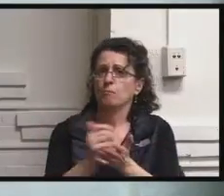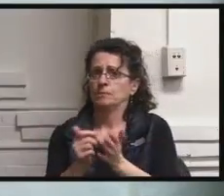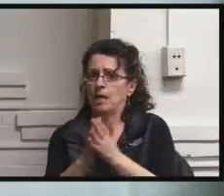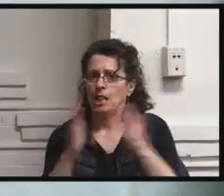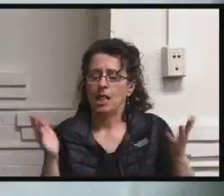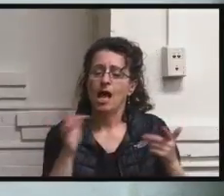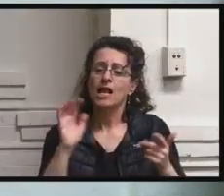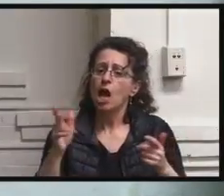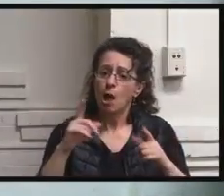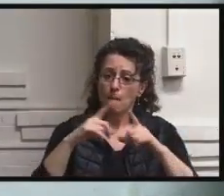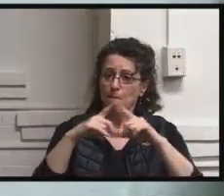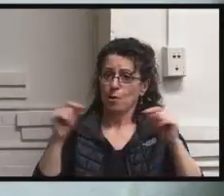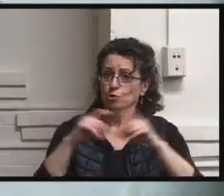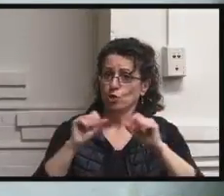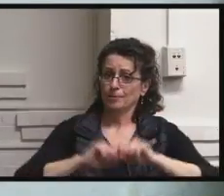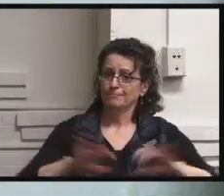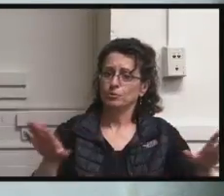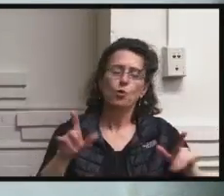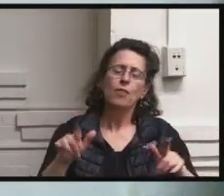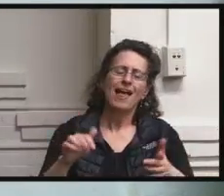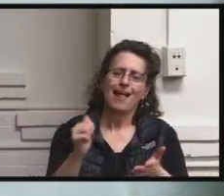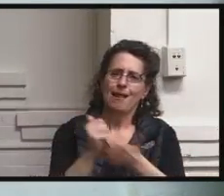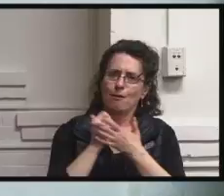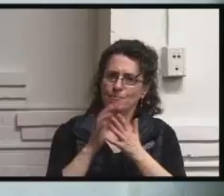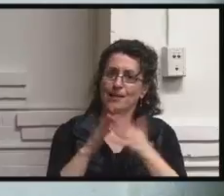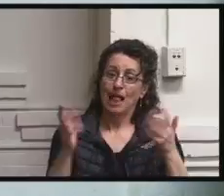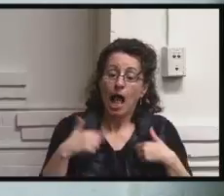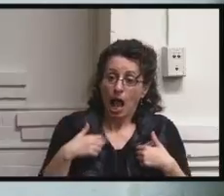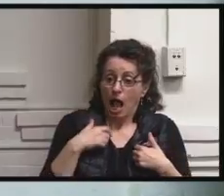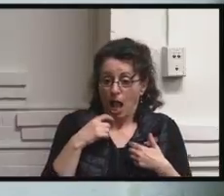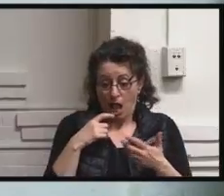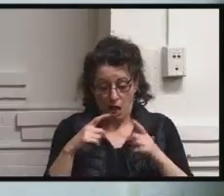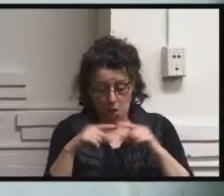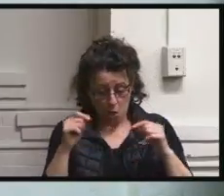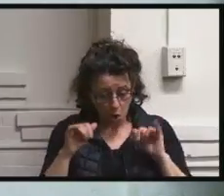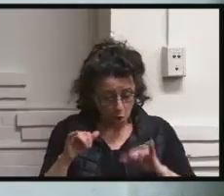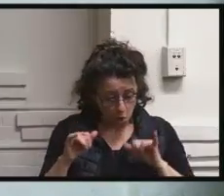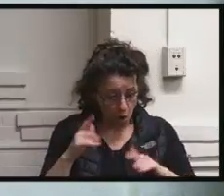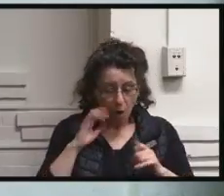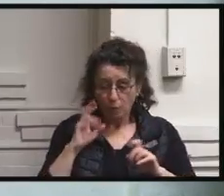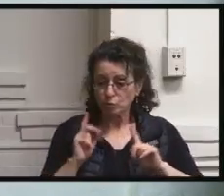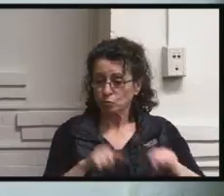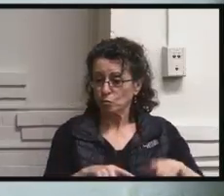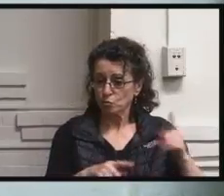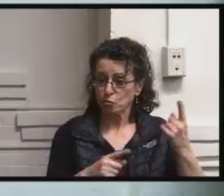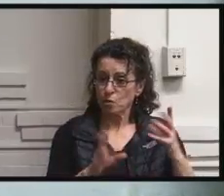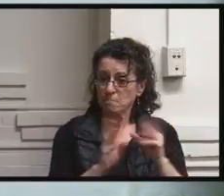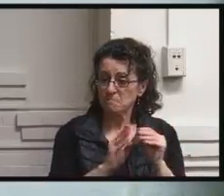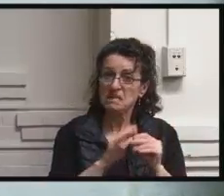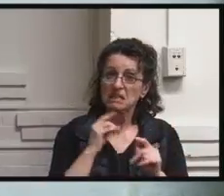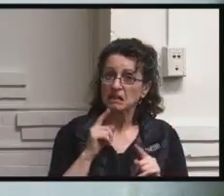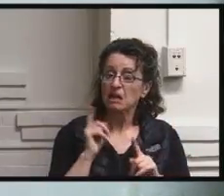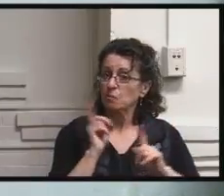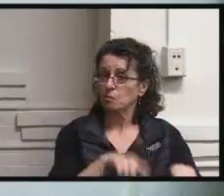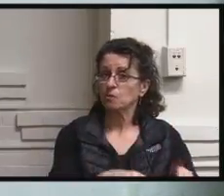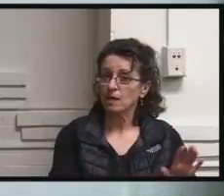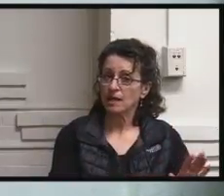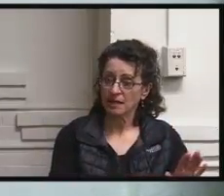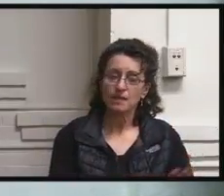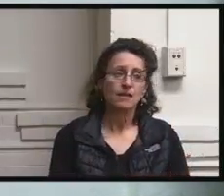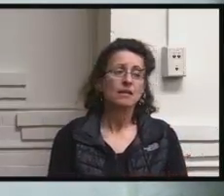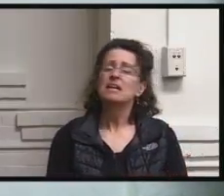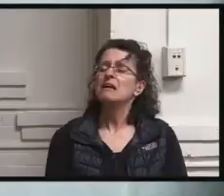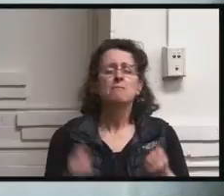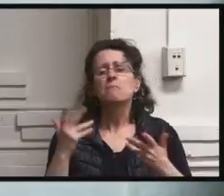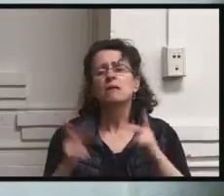excellent. But a lot of people aren't going to show up for that. And if you go back to the voters in some